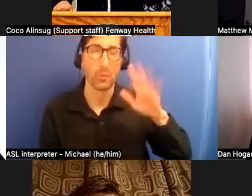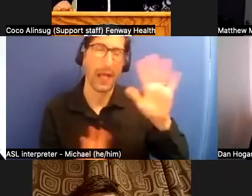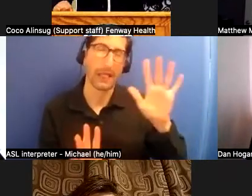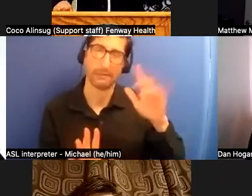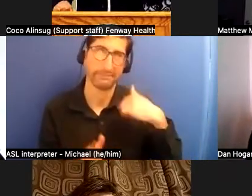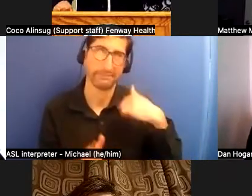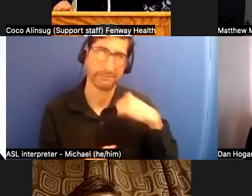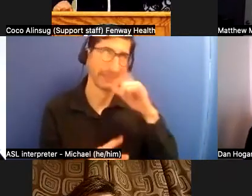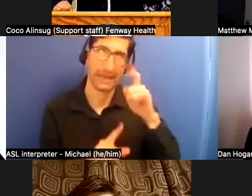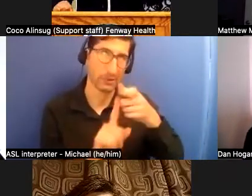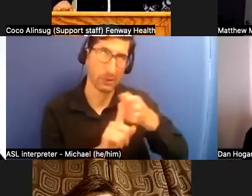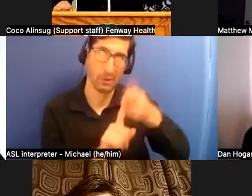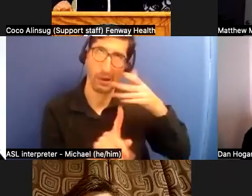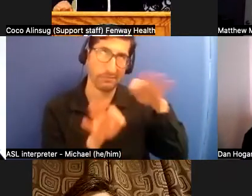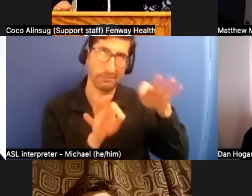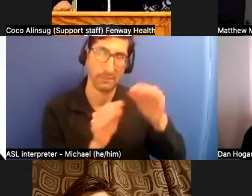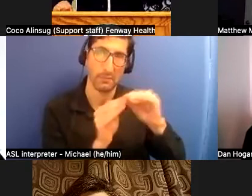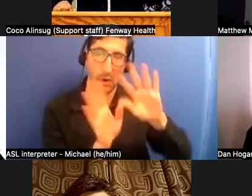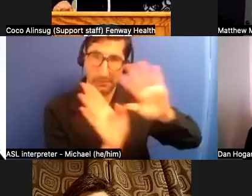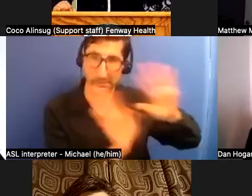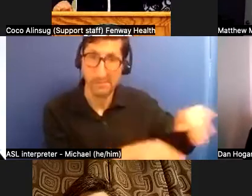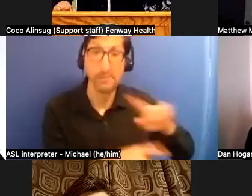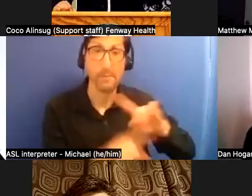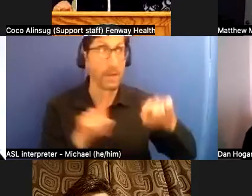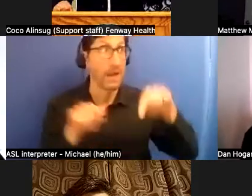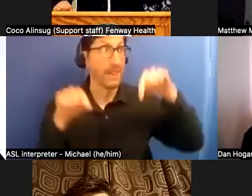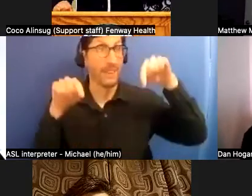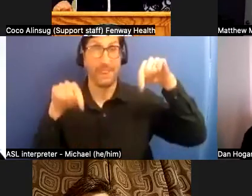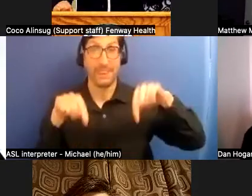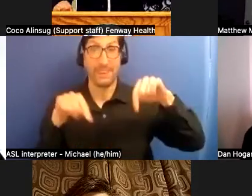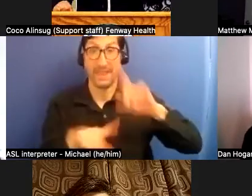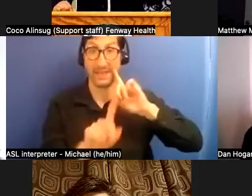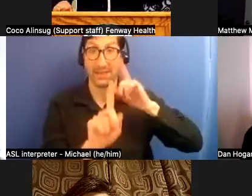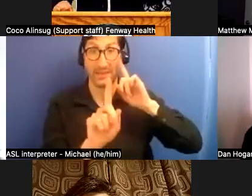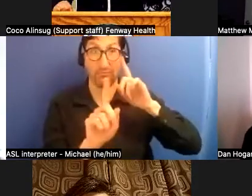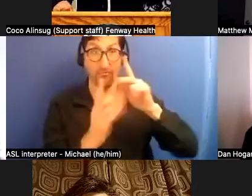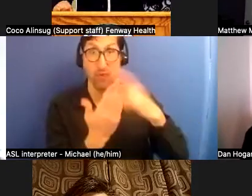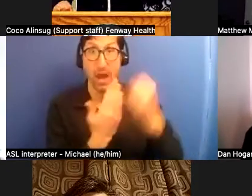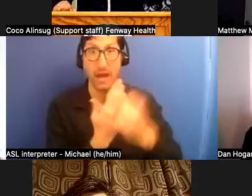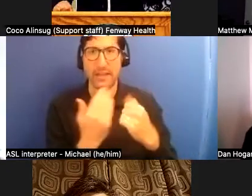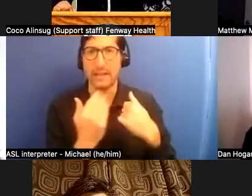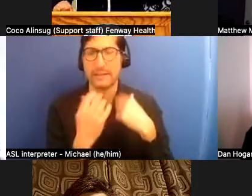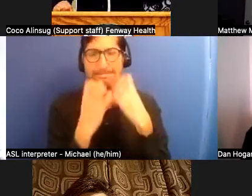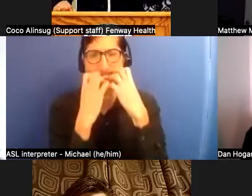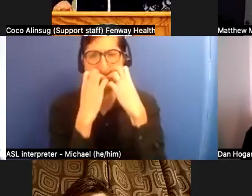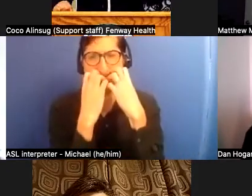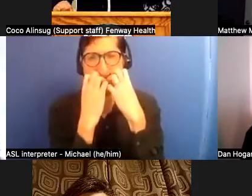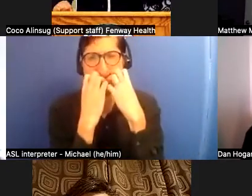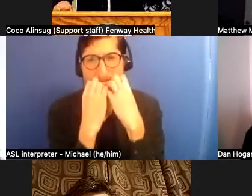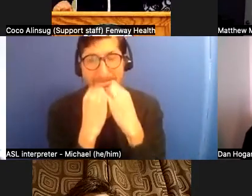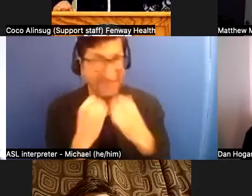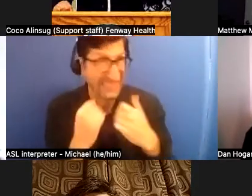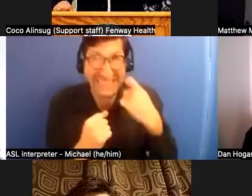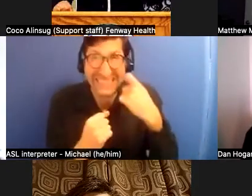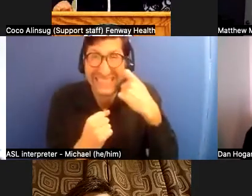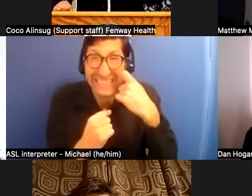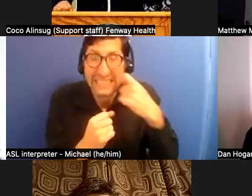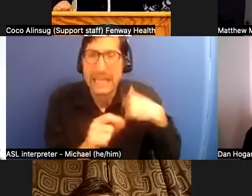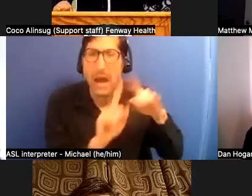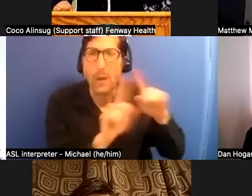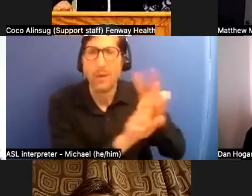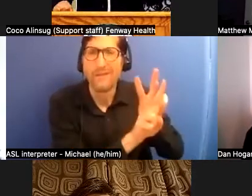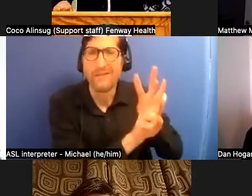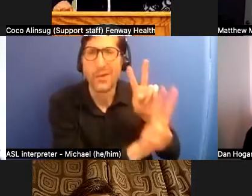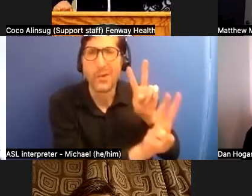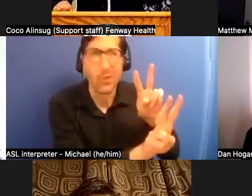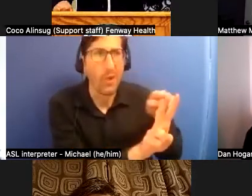so yeah, this cause means everything to me. I mean, I just recently witnessed an open casket funeral because of my friend passing